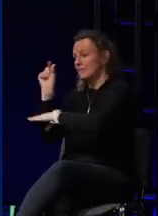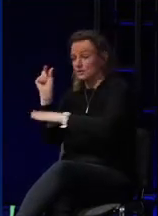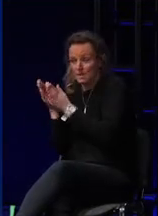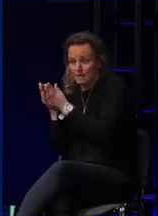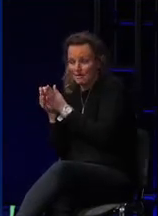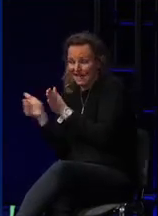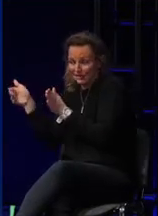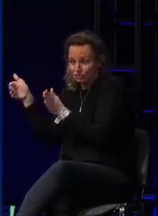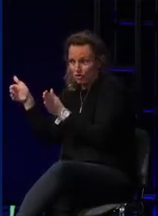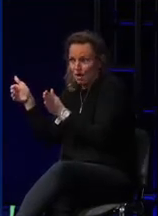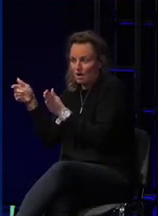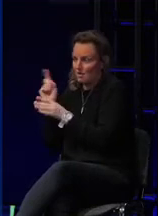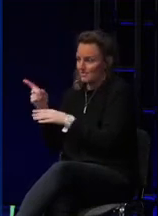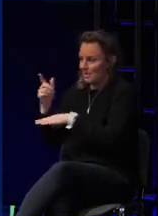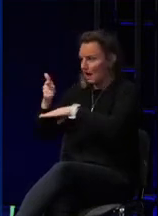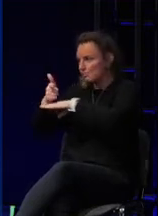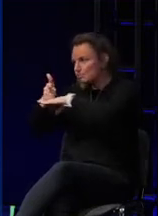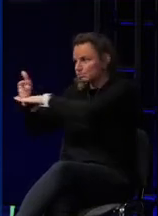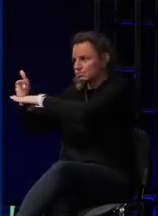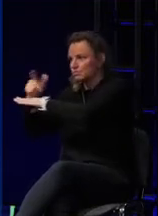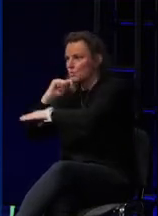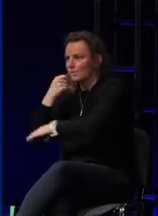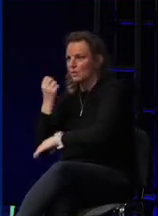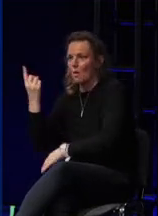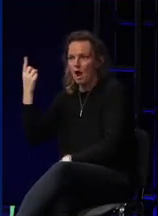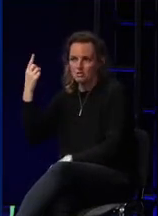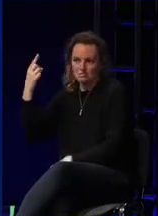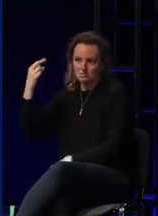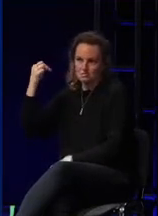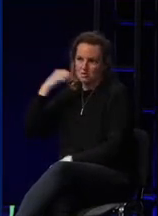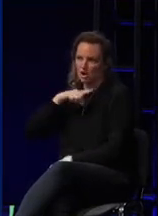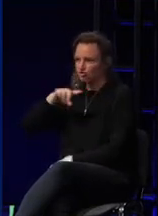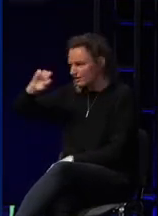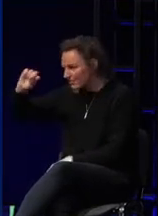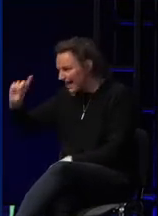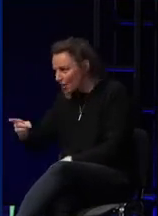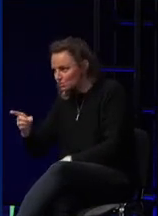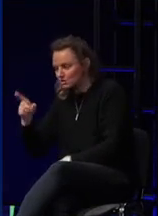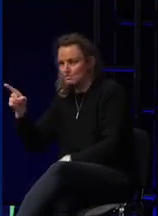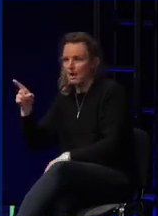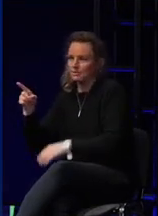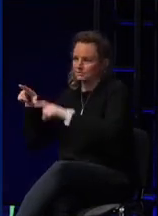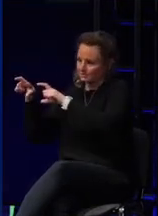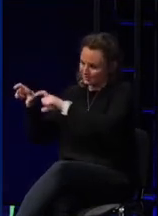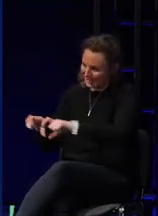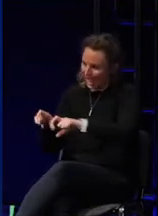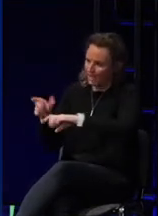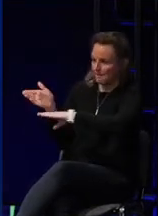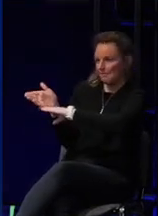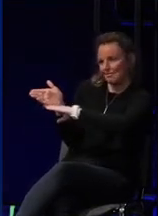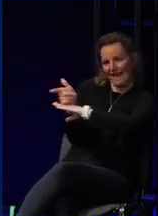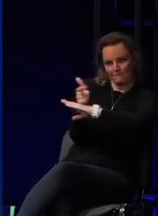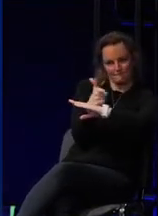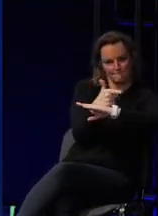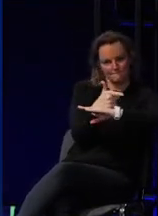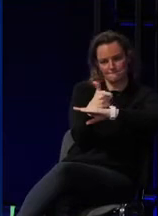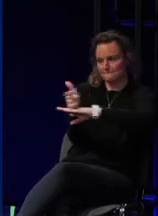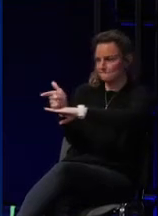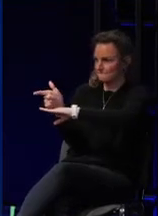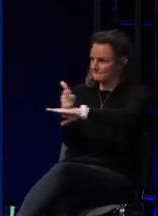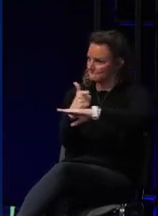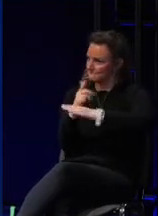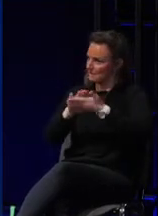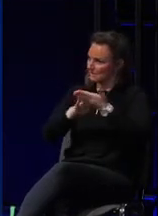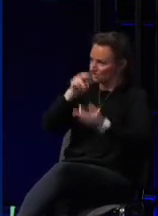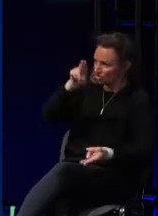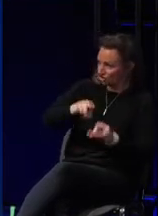inches, that shot is going to cost you $100 grand. Whereas if you just stay left, you're good. You know, sometimes it is like that.